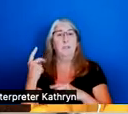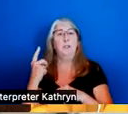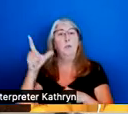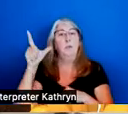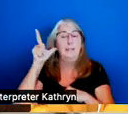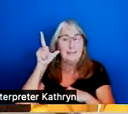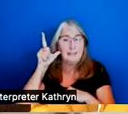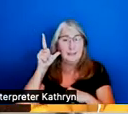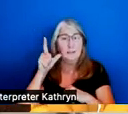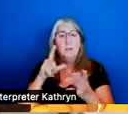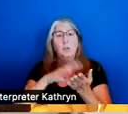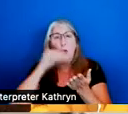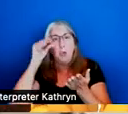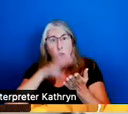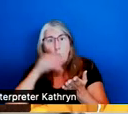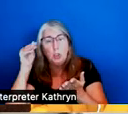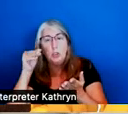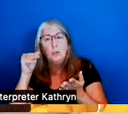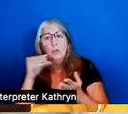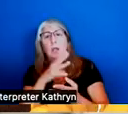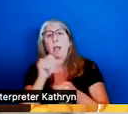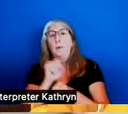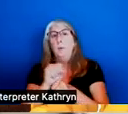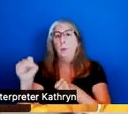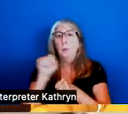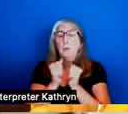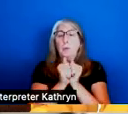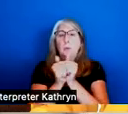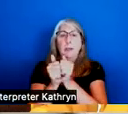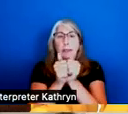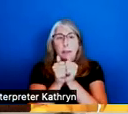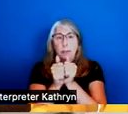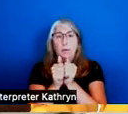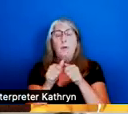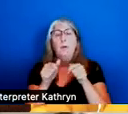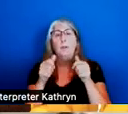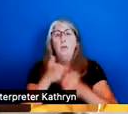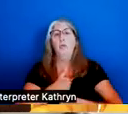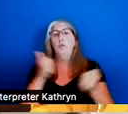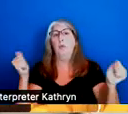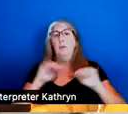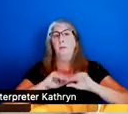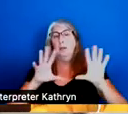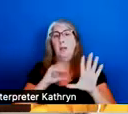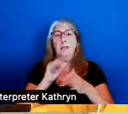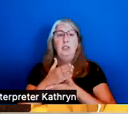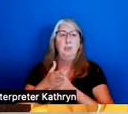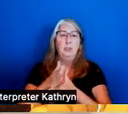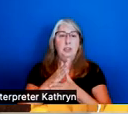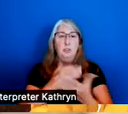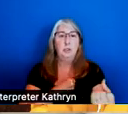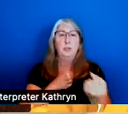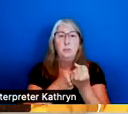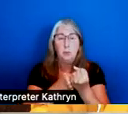listen, to learn, and to work together in transparency and to share our